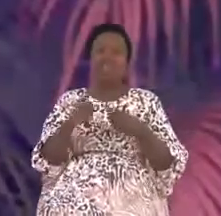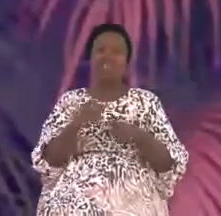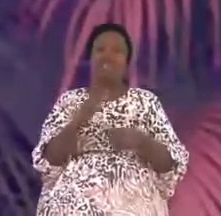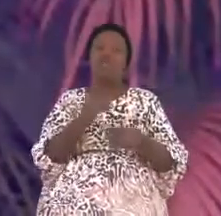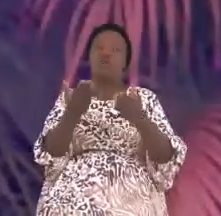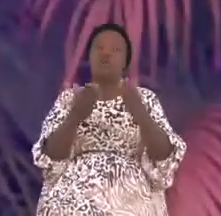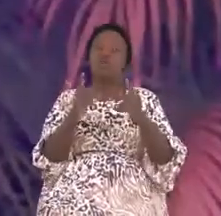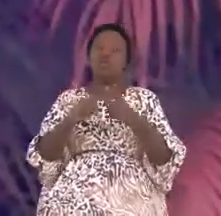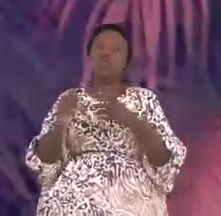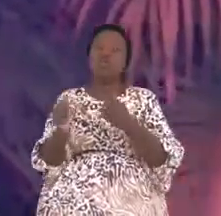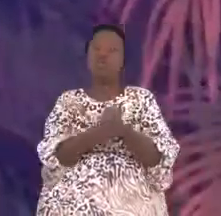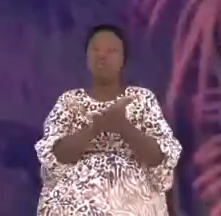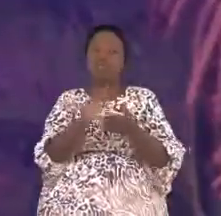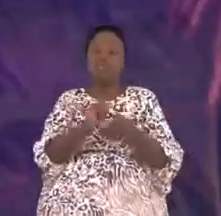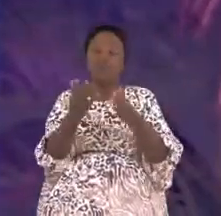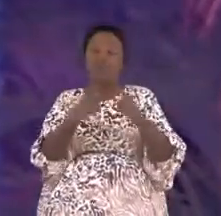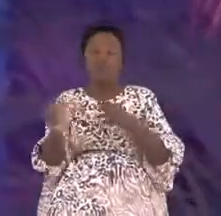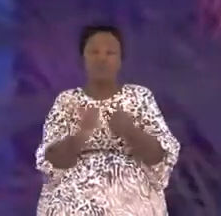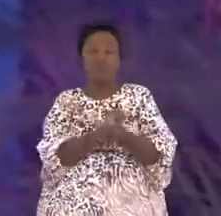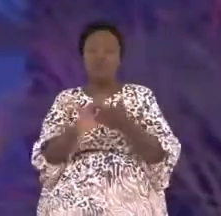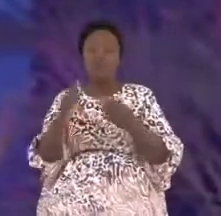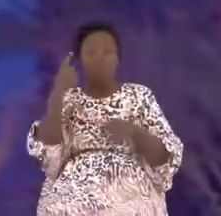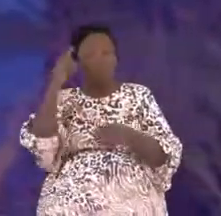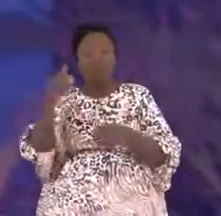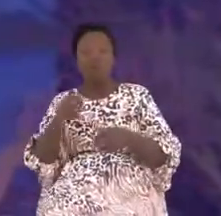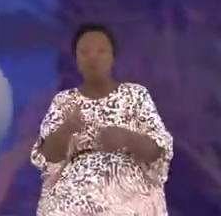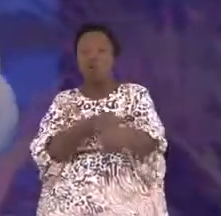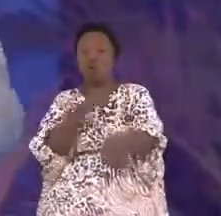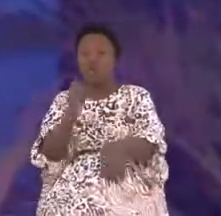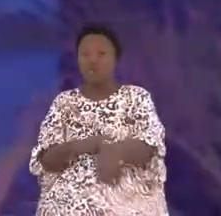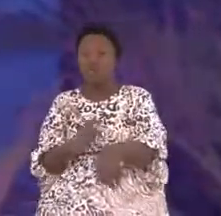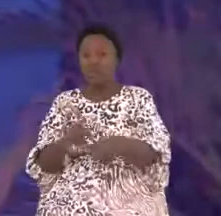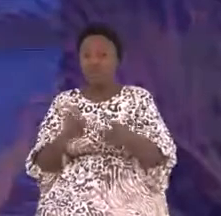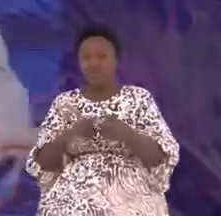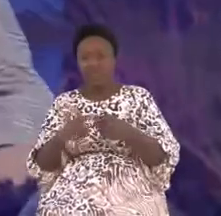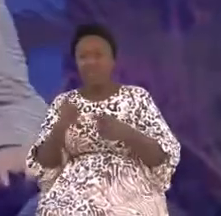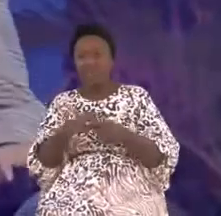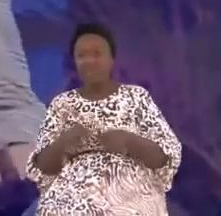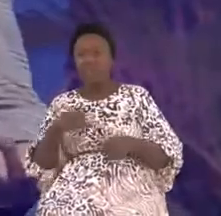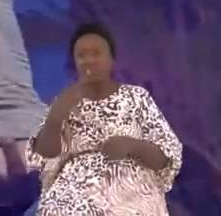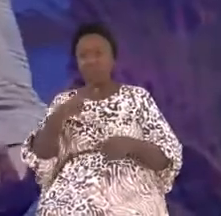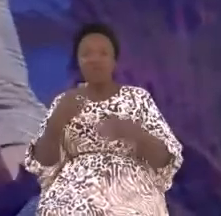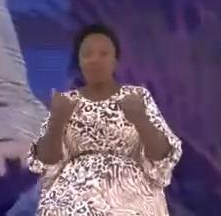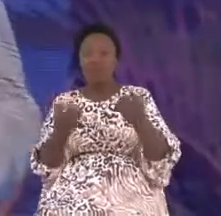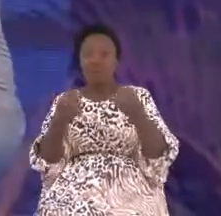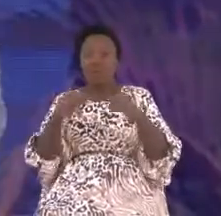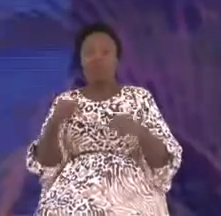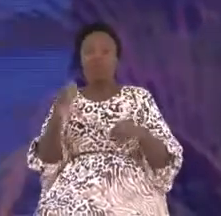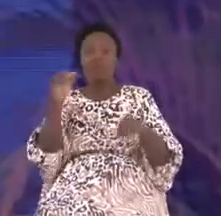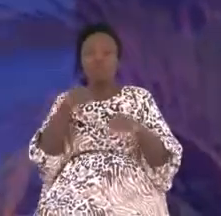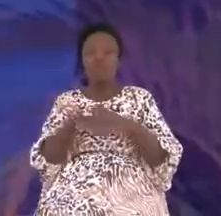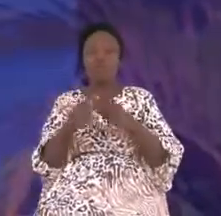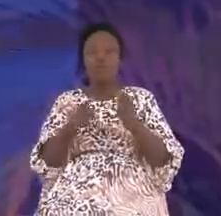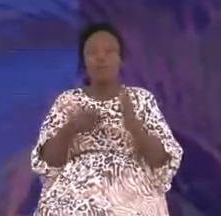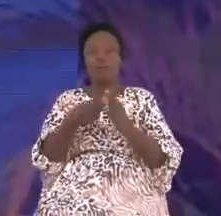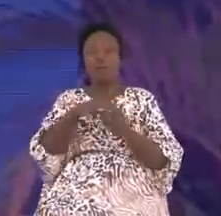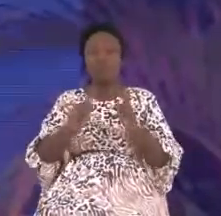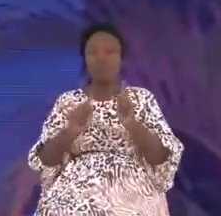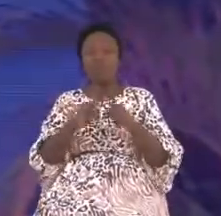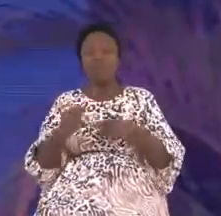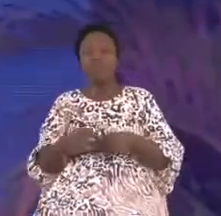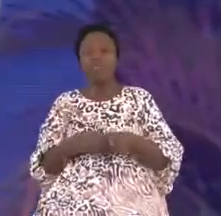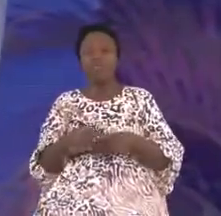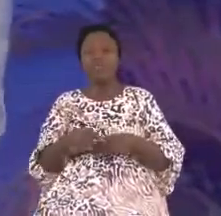to destroy for a long time it sees the serpents among the people and they beat the people and much